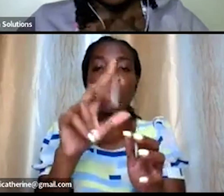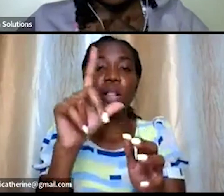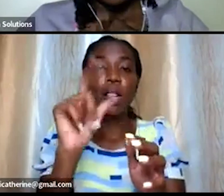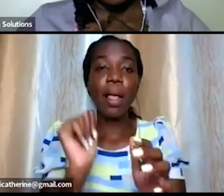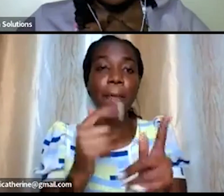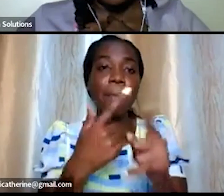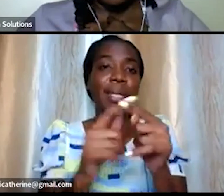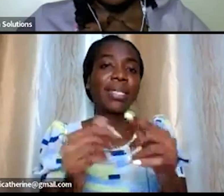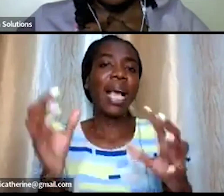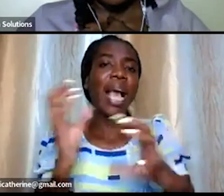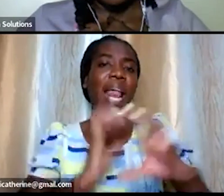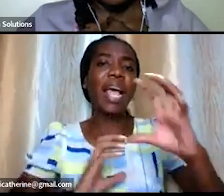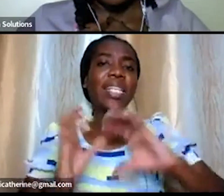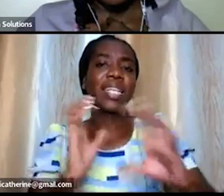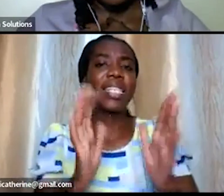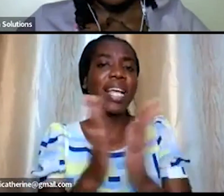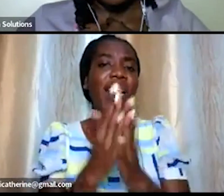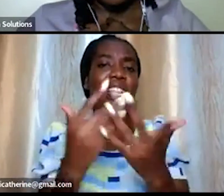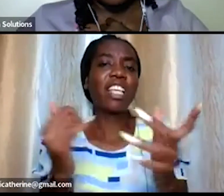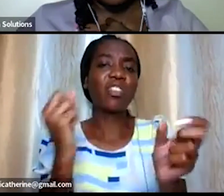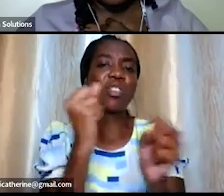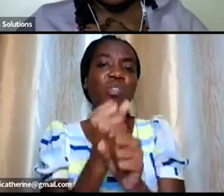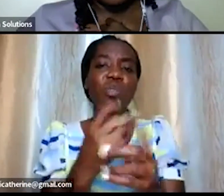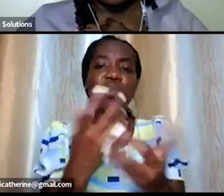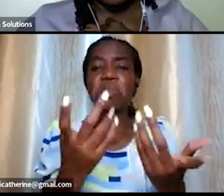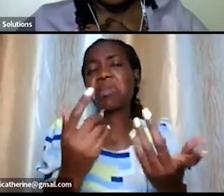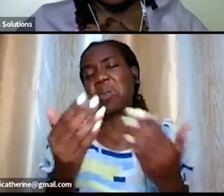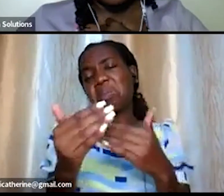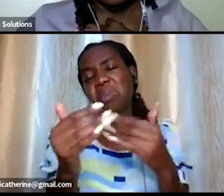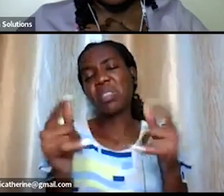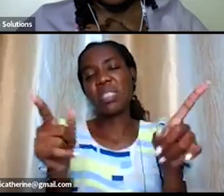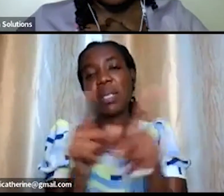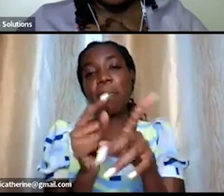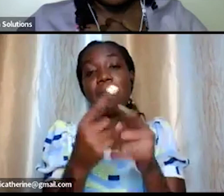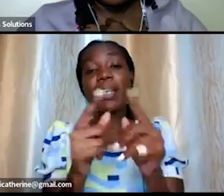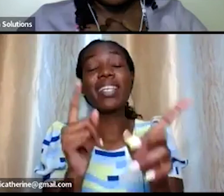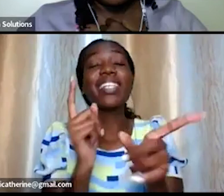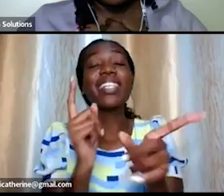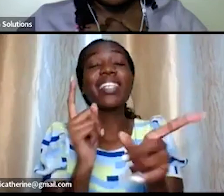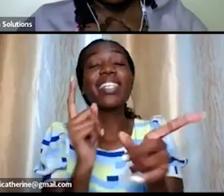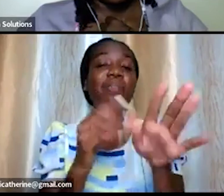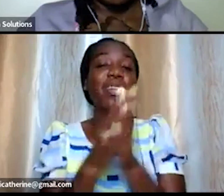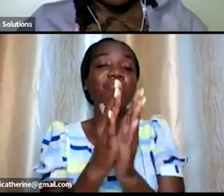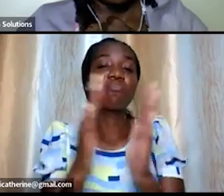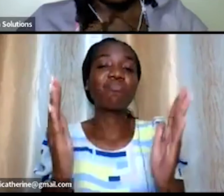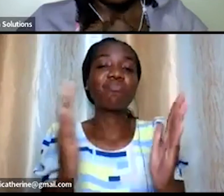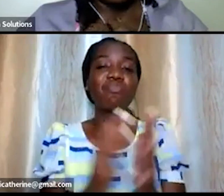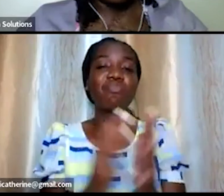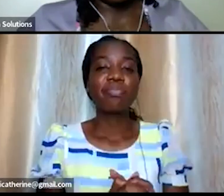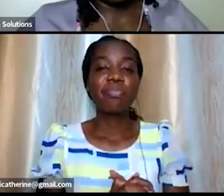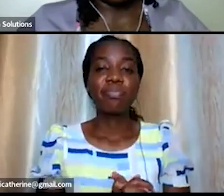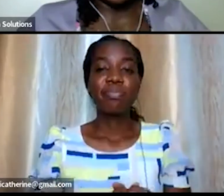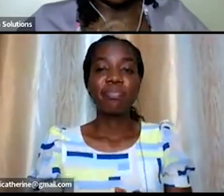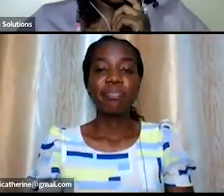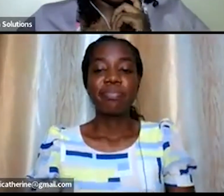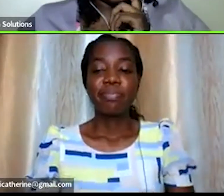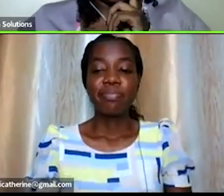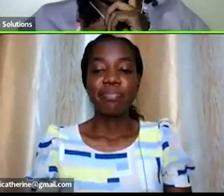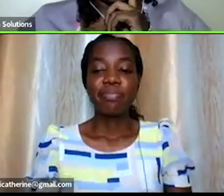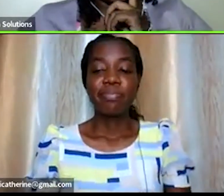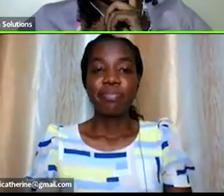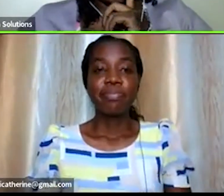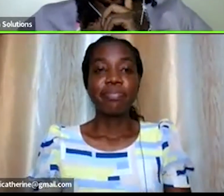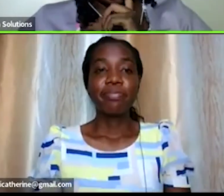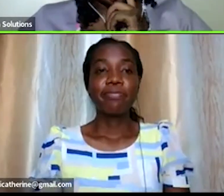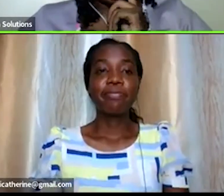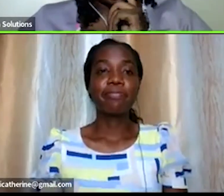of the things they're supposed to do, almost similar, but at a different time and space. Grace. All right.